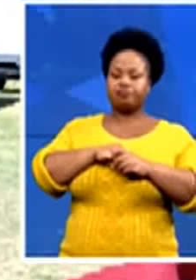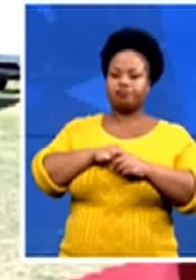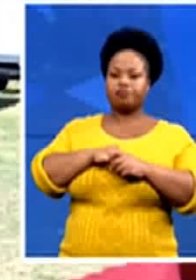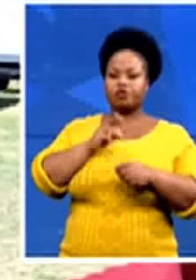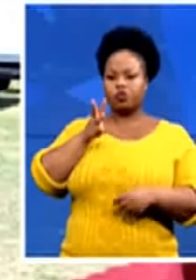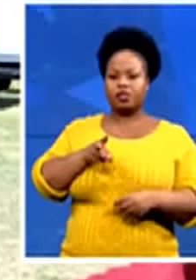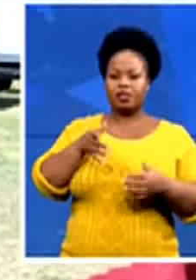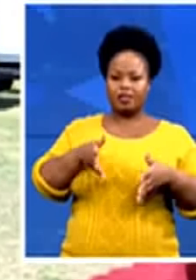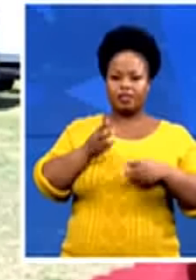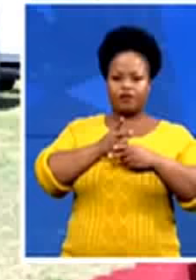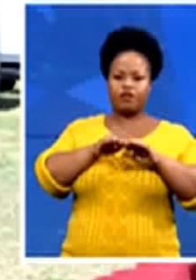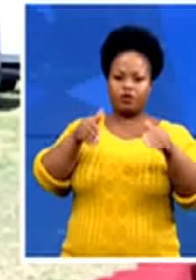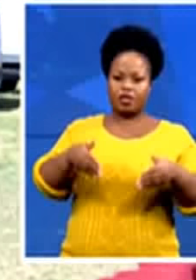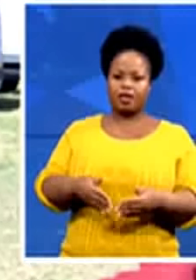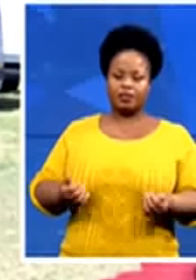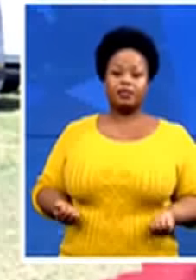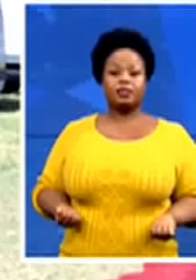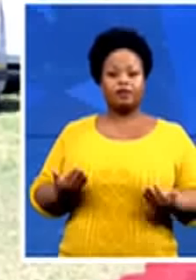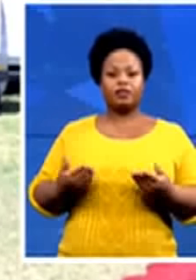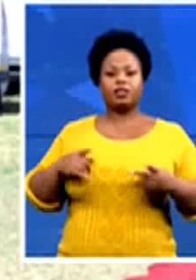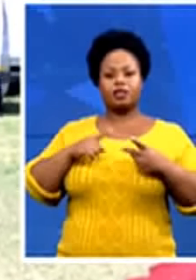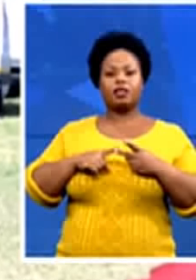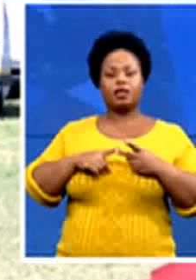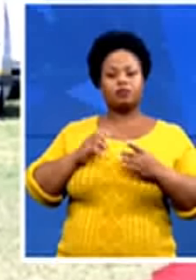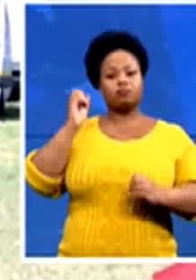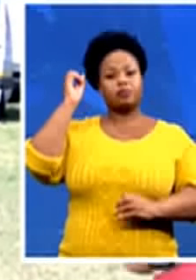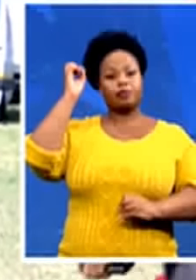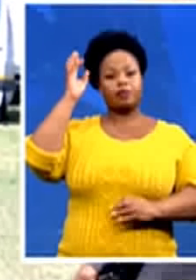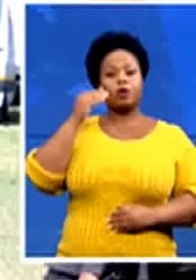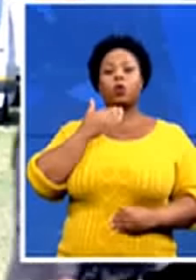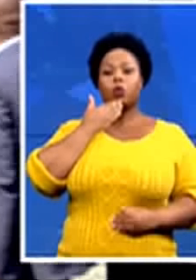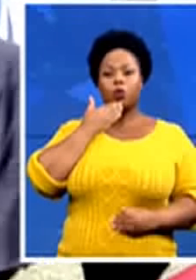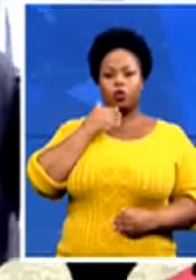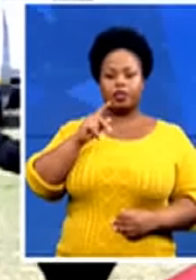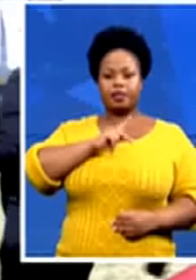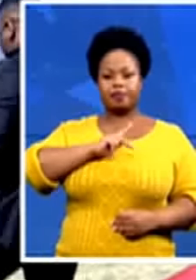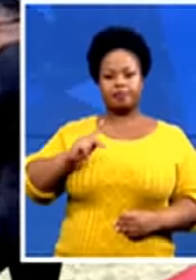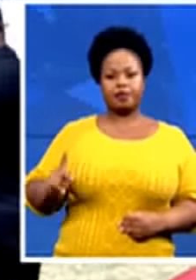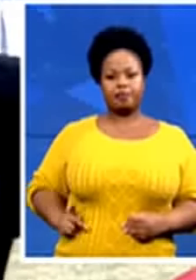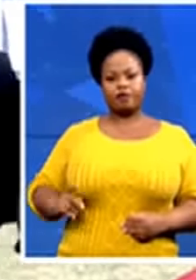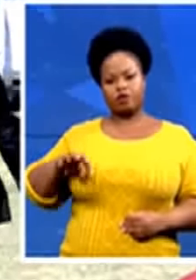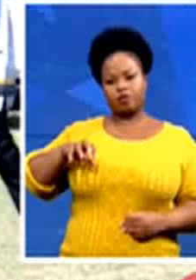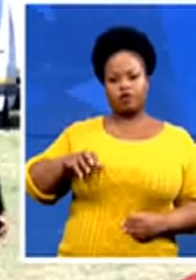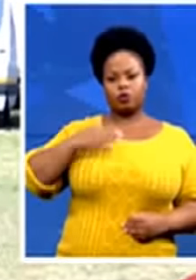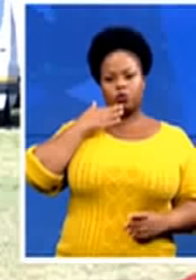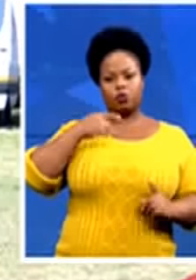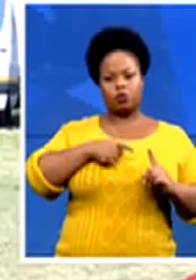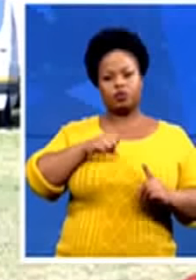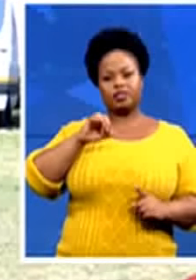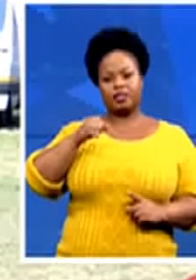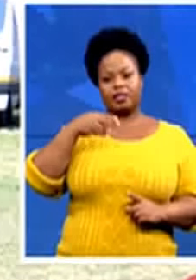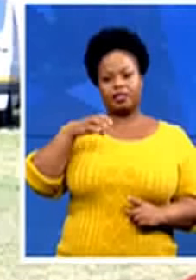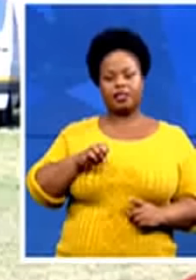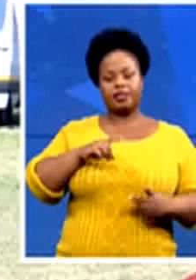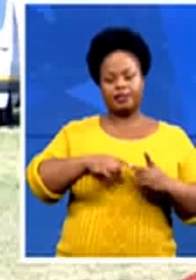Of course, the eulogy will be delivered by the Premier of the province, Sihle Zikalala. There will also be messages or tributes